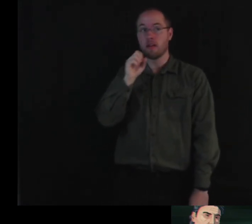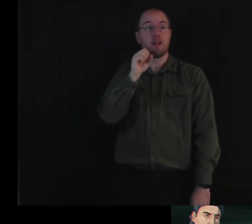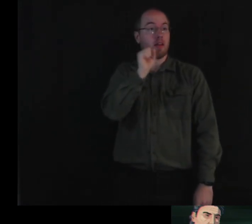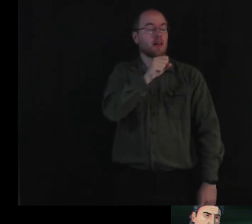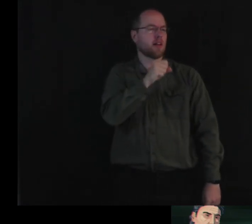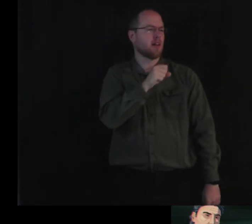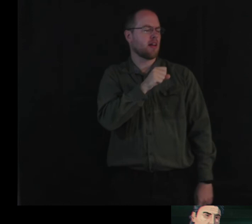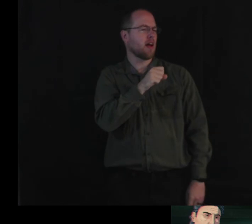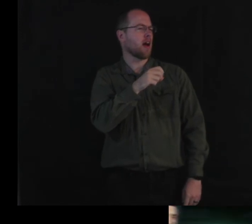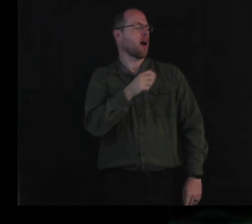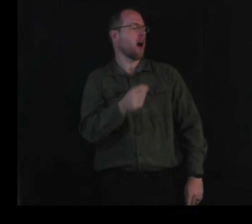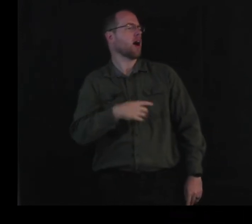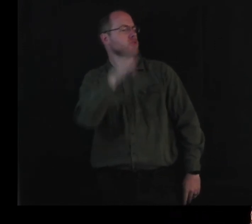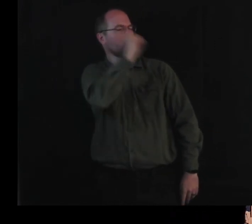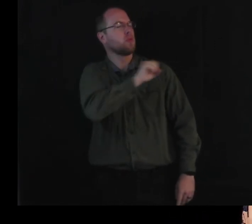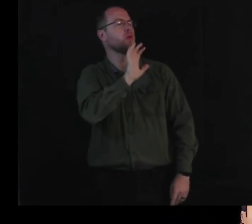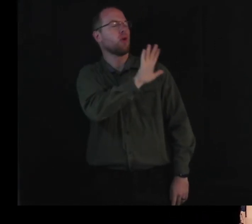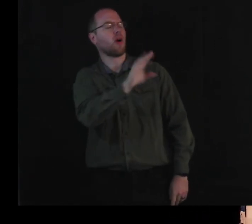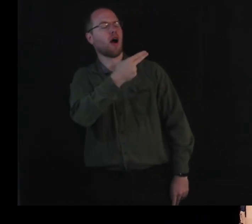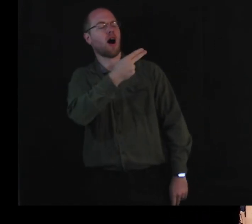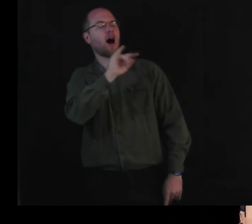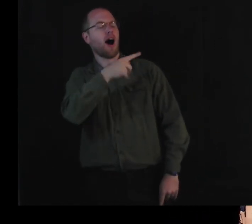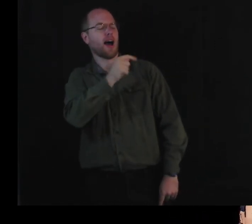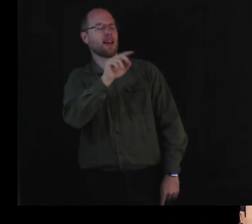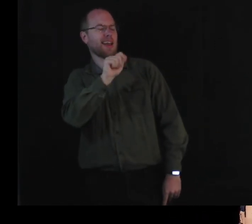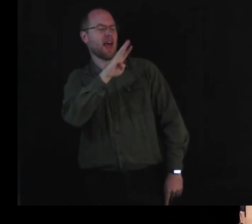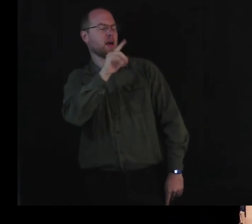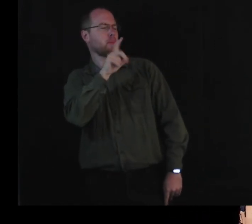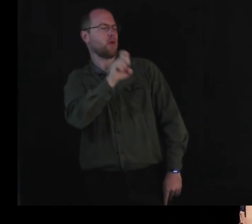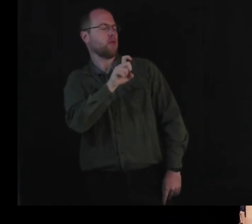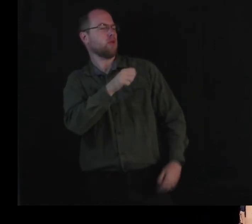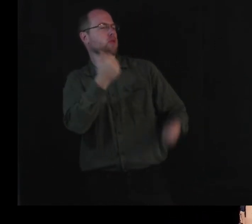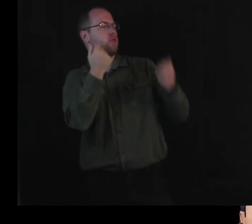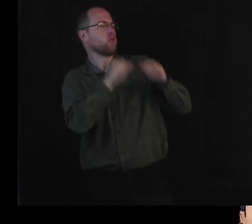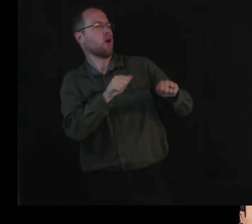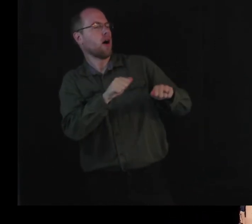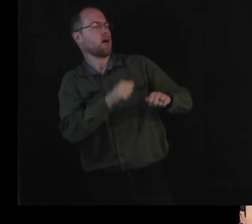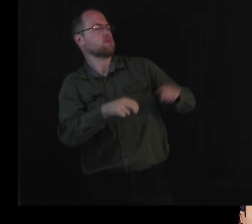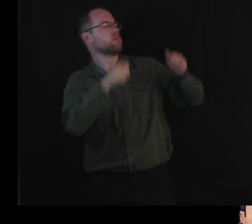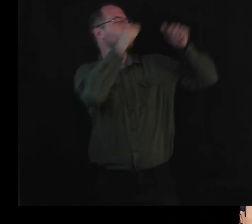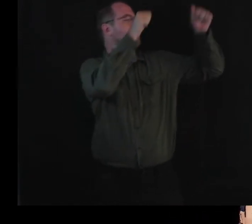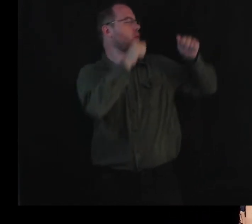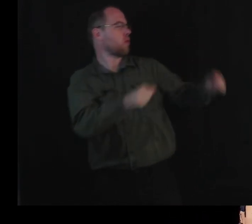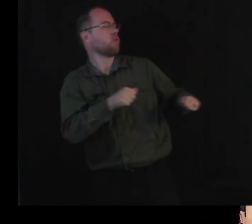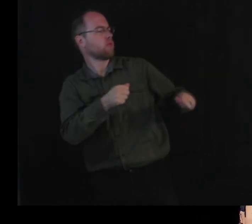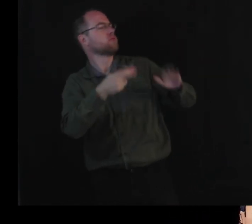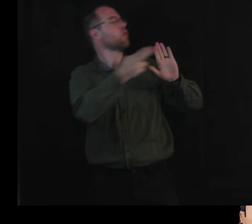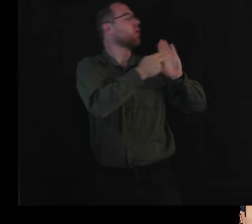high table would try. Put up a contract, send someone sniffing around.